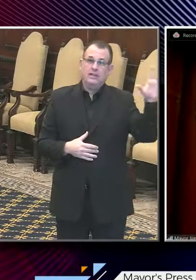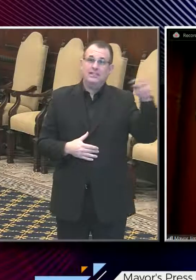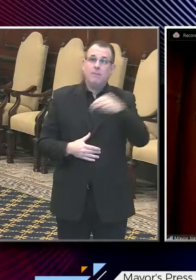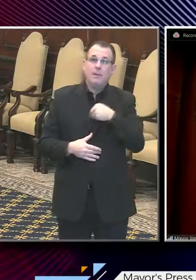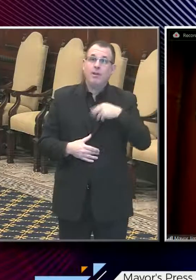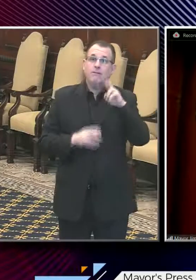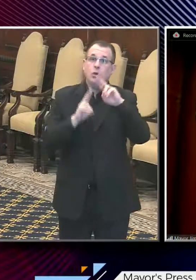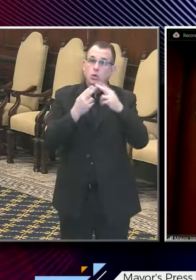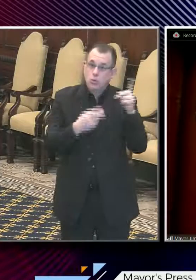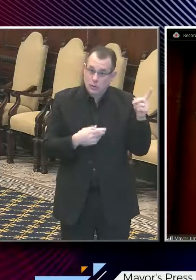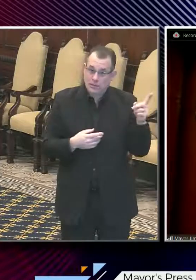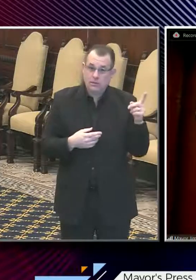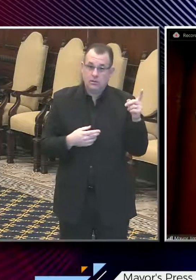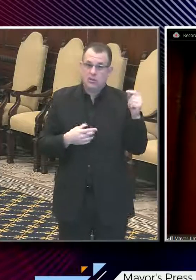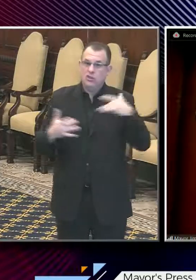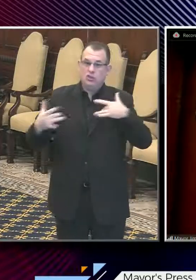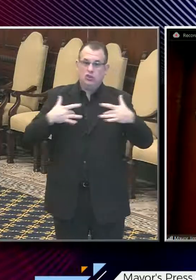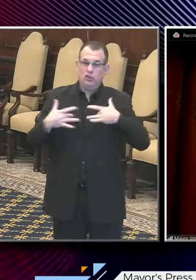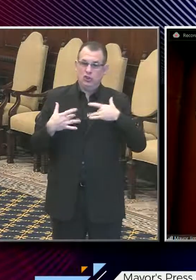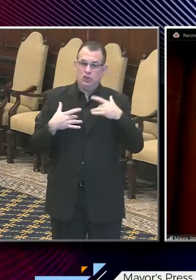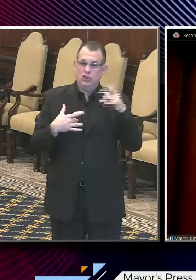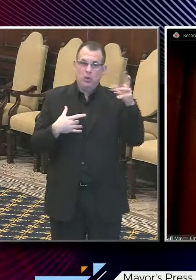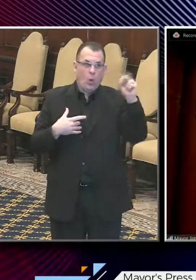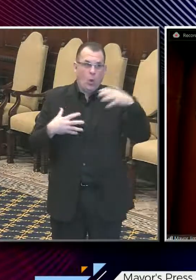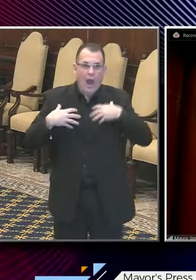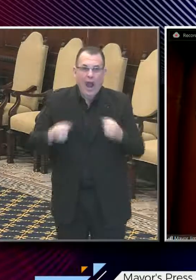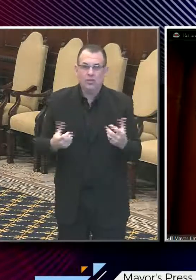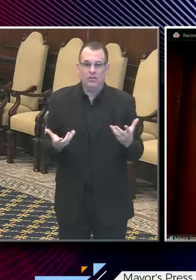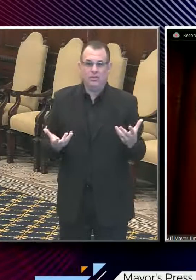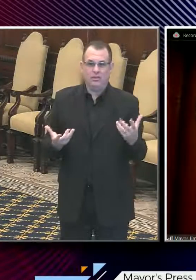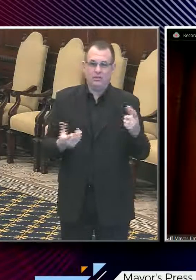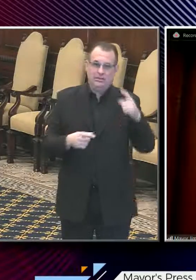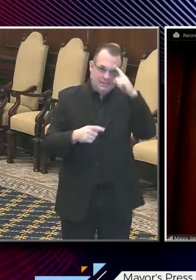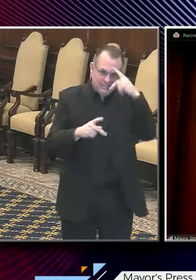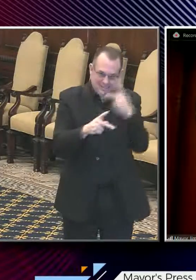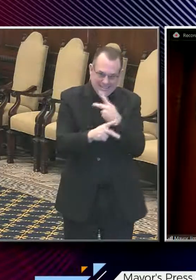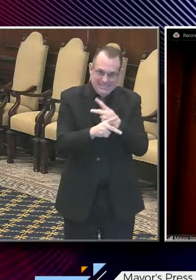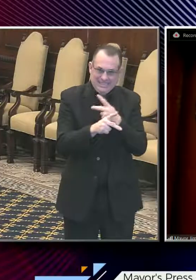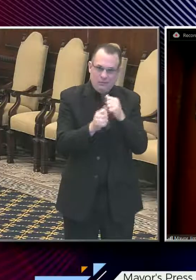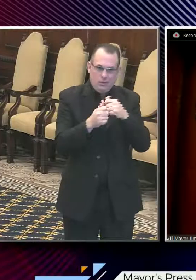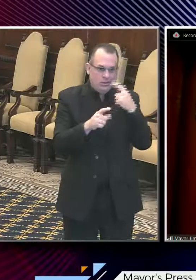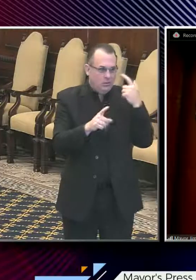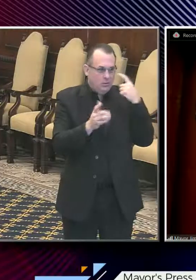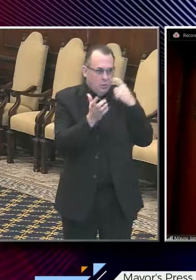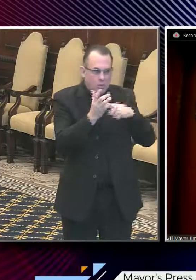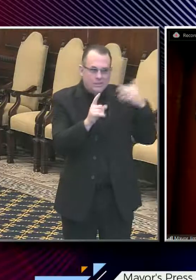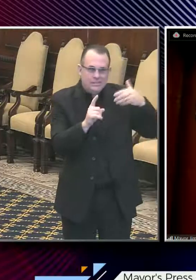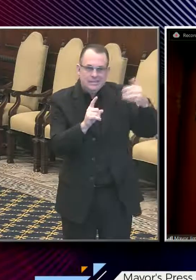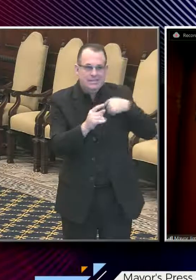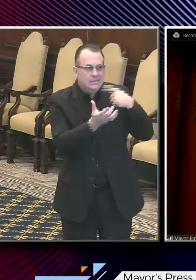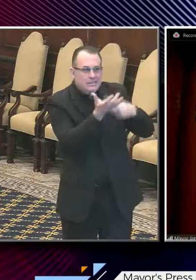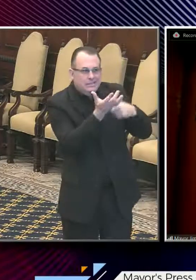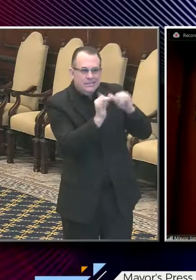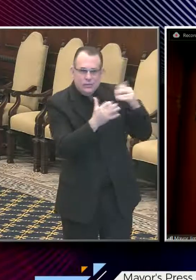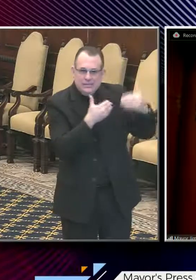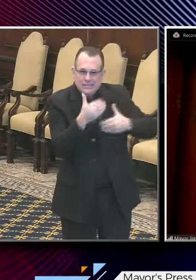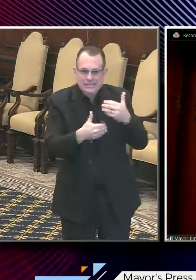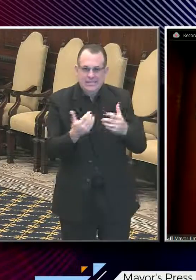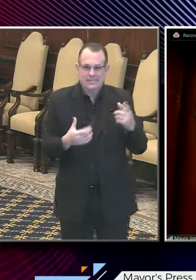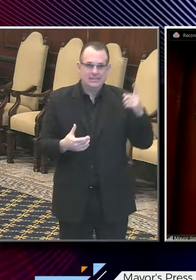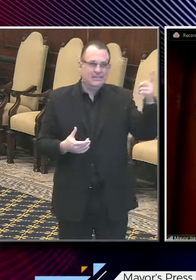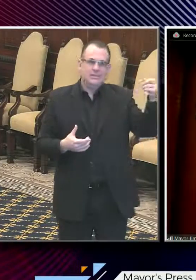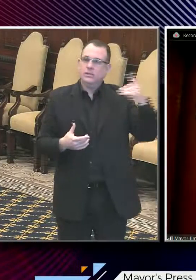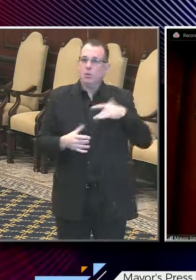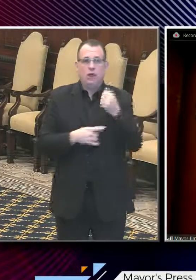their own health, and we're trying to work through the issues. I don't think they want to go on strike or want to take a job